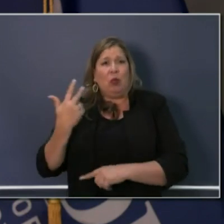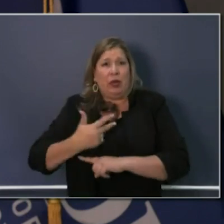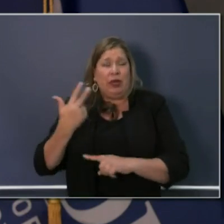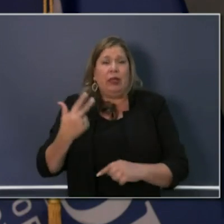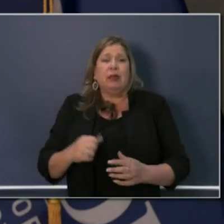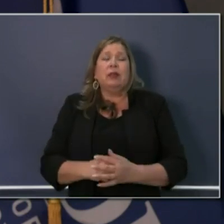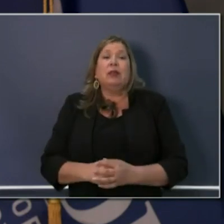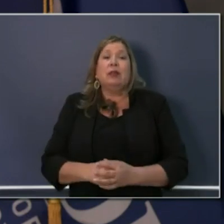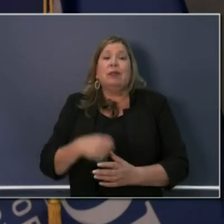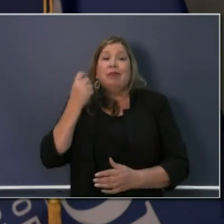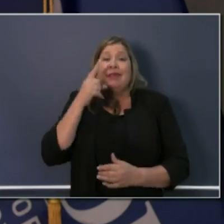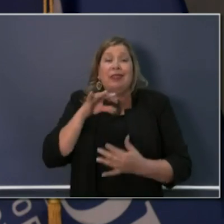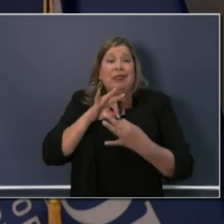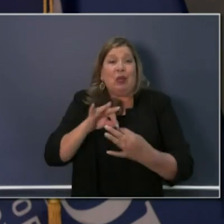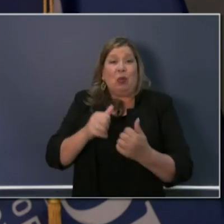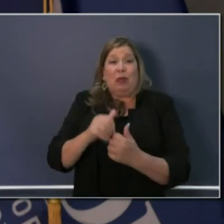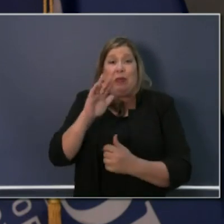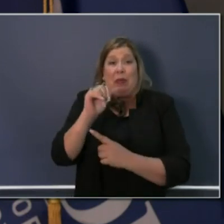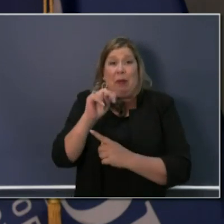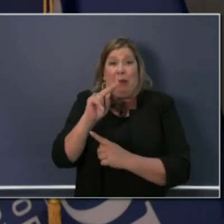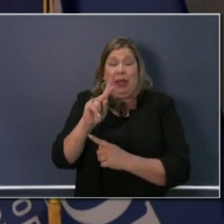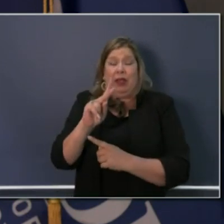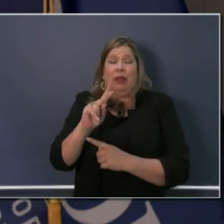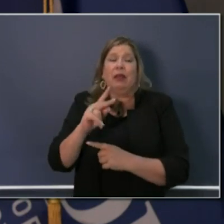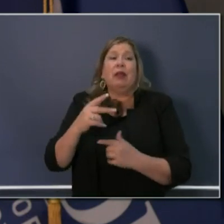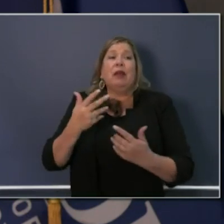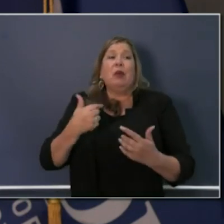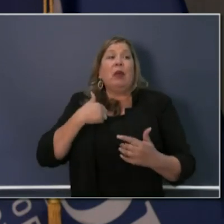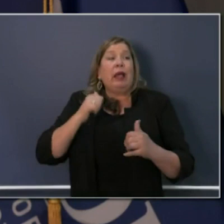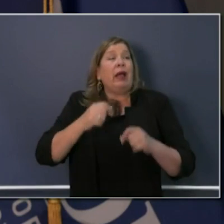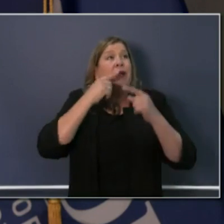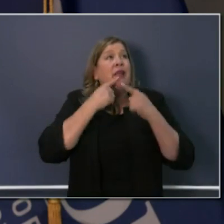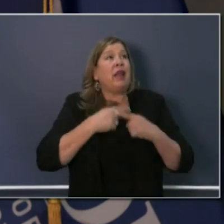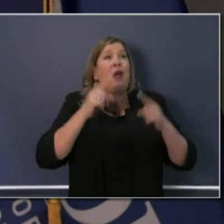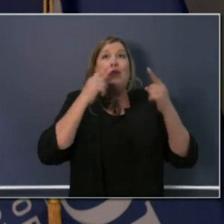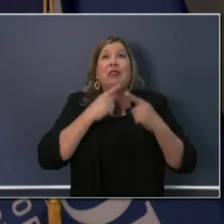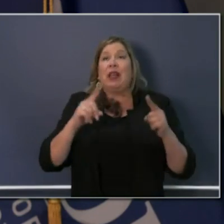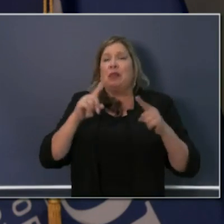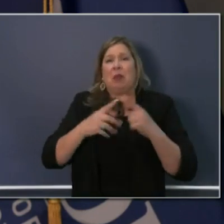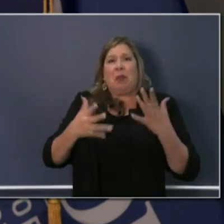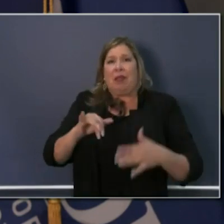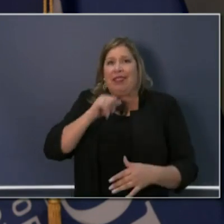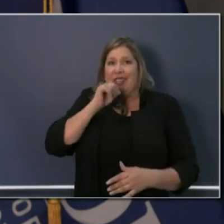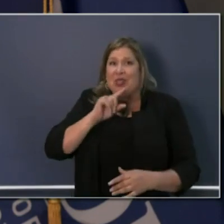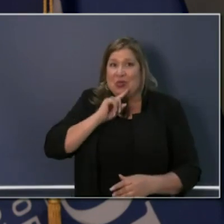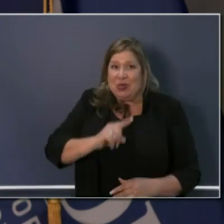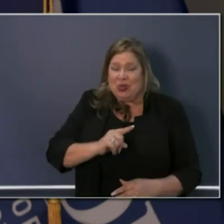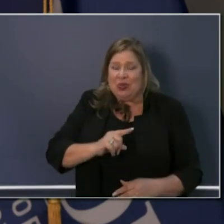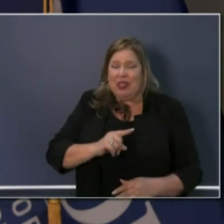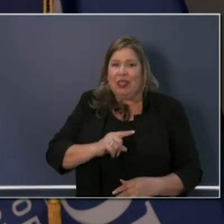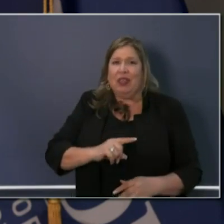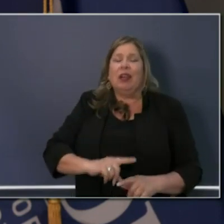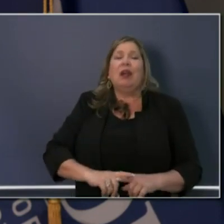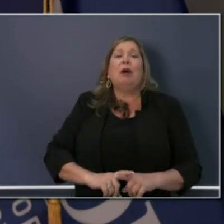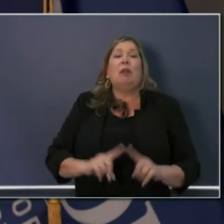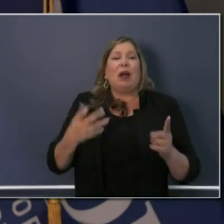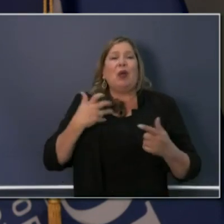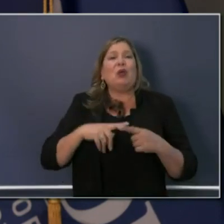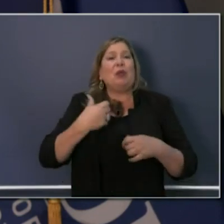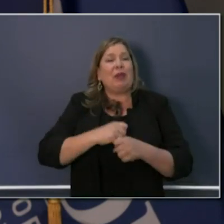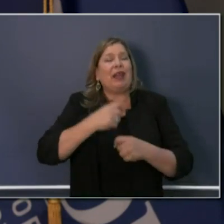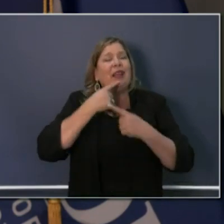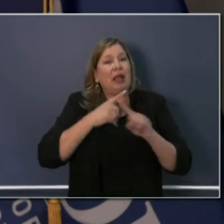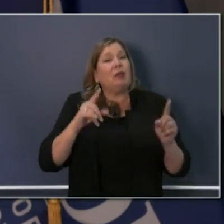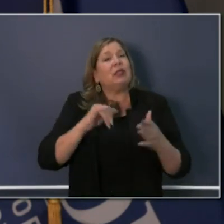to dealing with banks. We can make announcements that may not be true, and I want to make an announcement that is substantive and